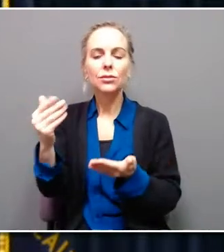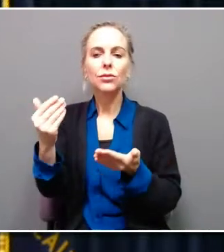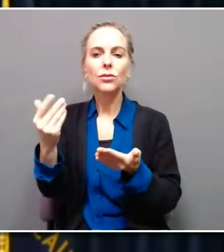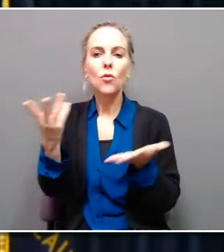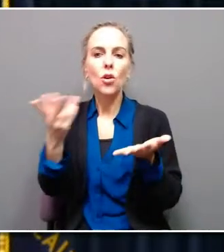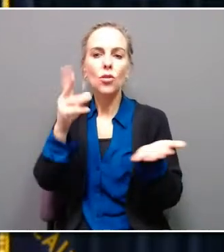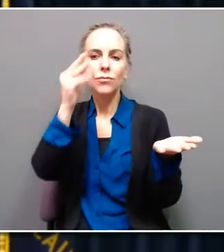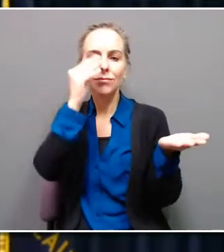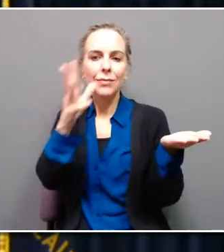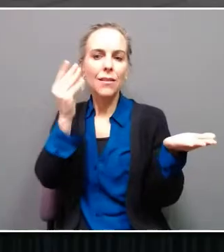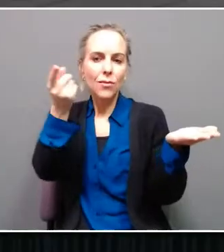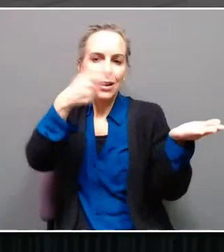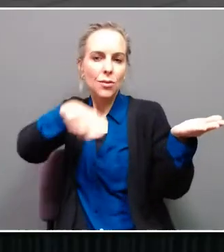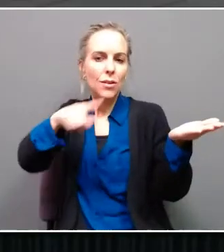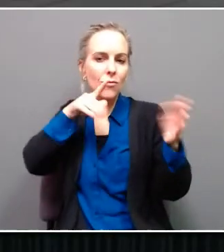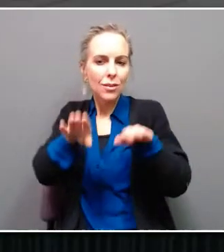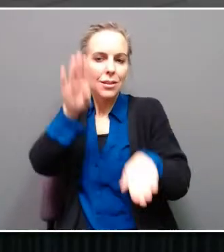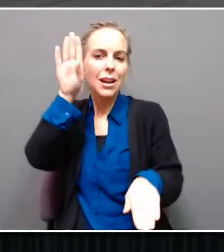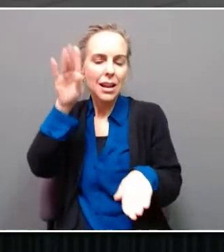then be back with a few other pieces.